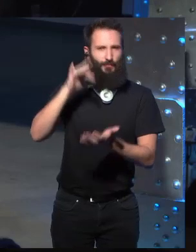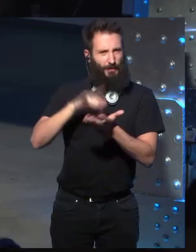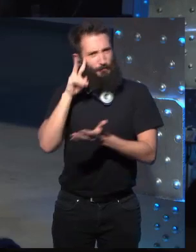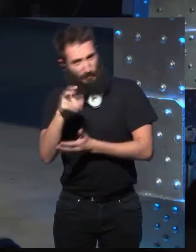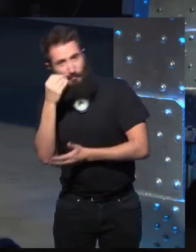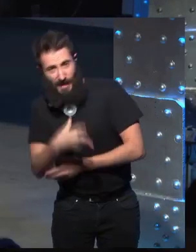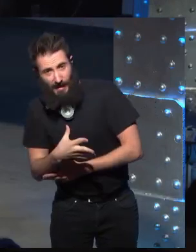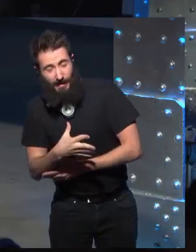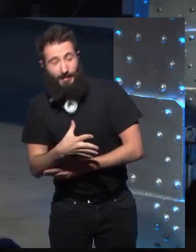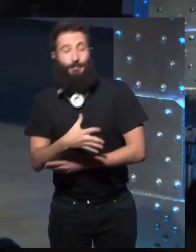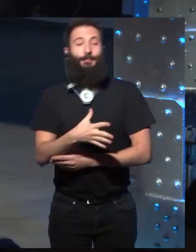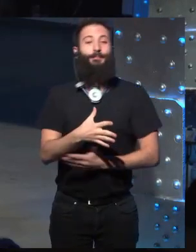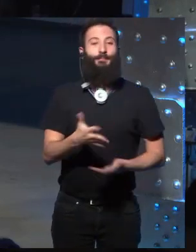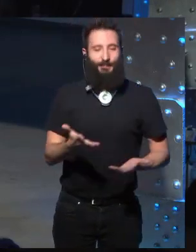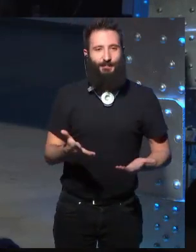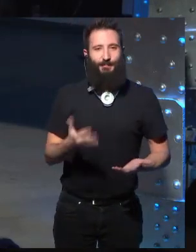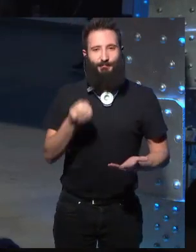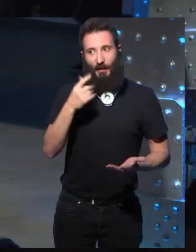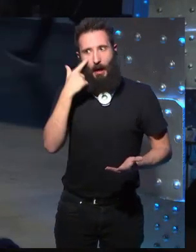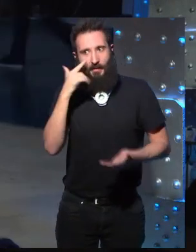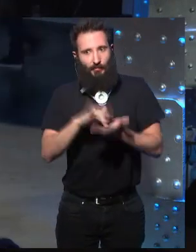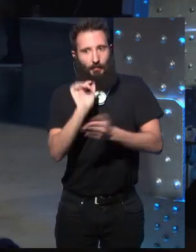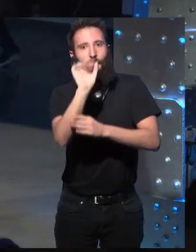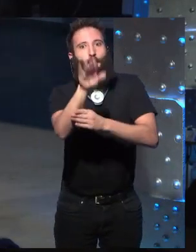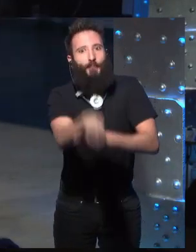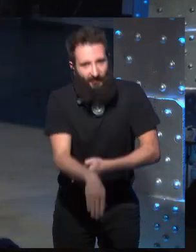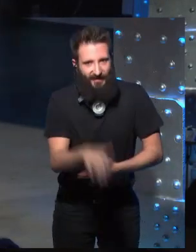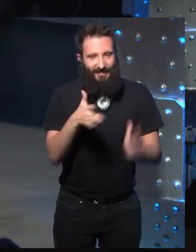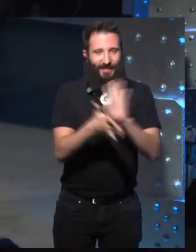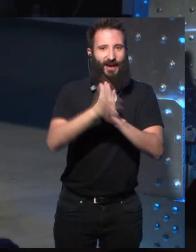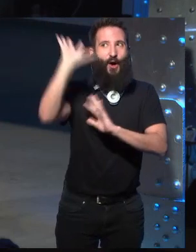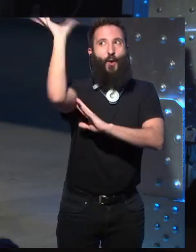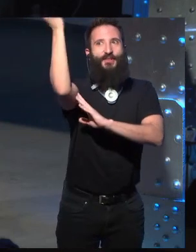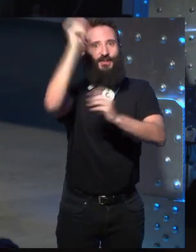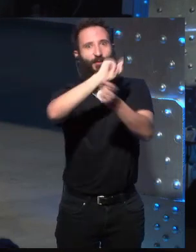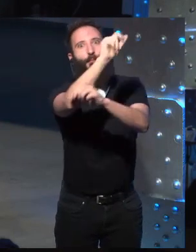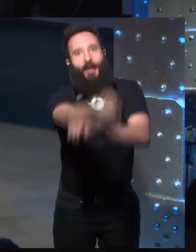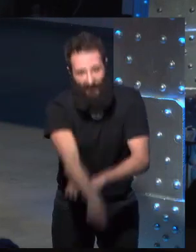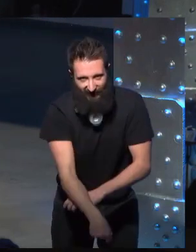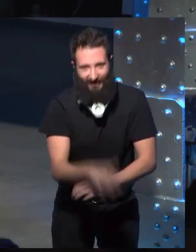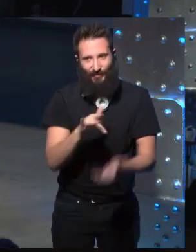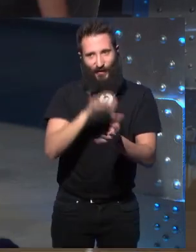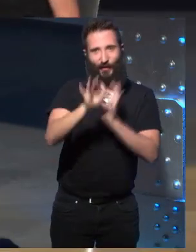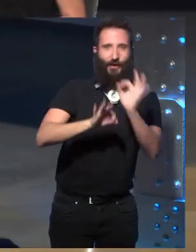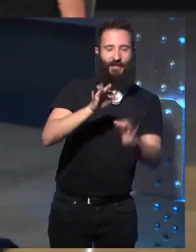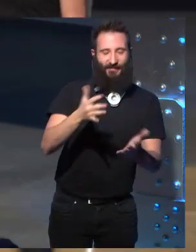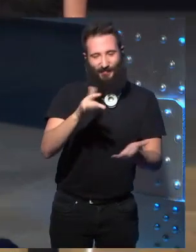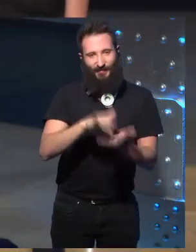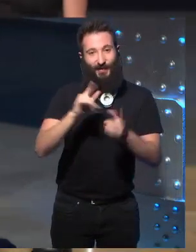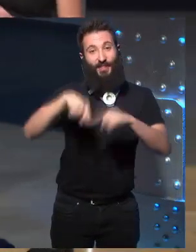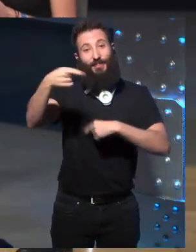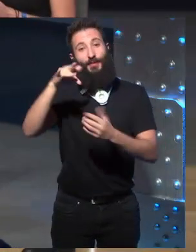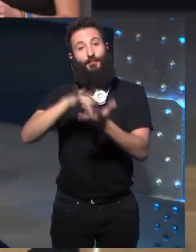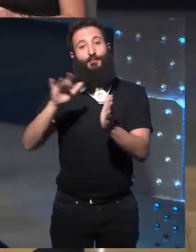are you okay? Is everybody comfortable? Christophe, are you comfortable? Oh, I hope this table is not going to